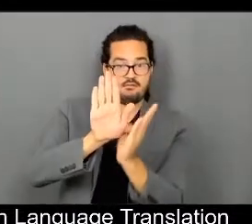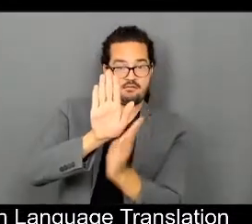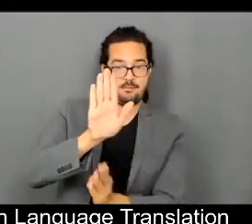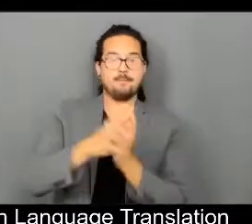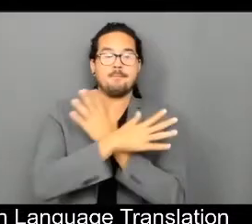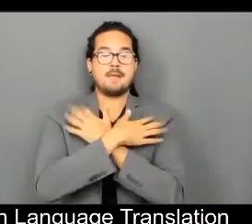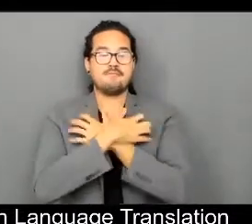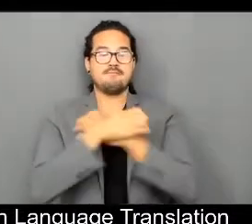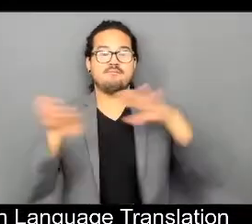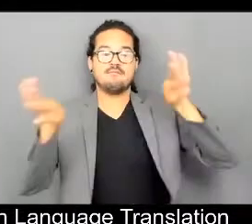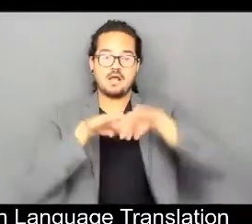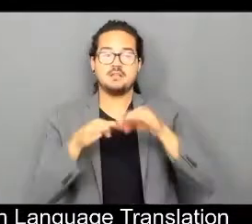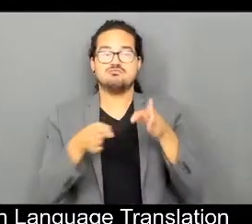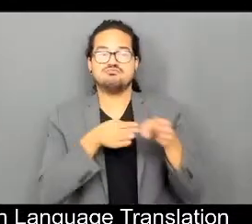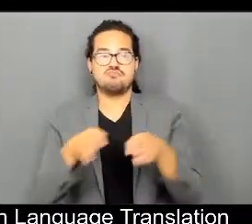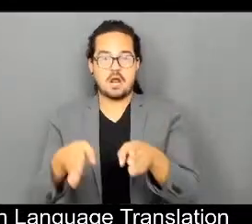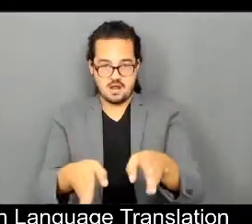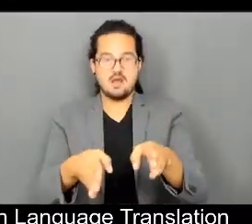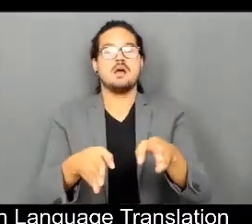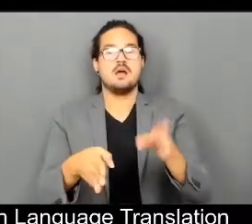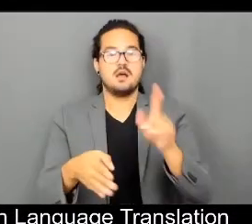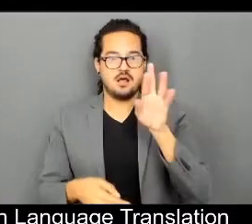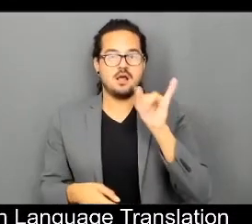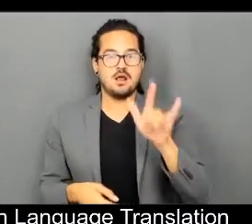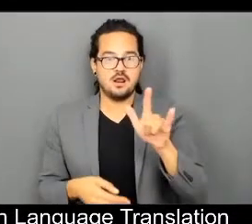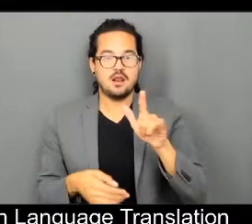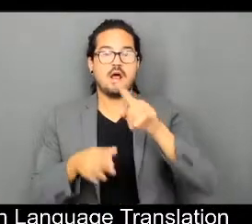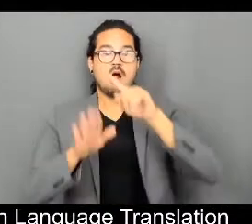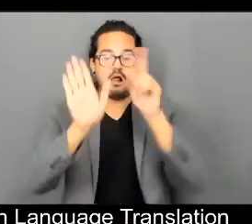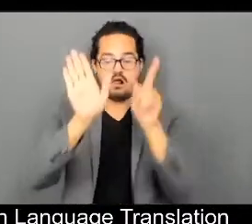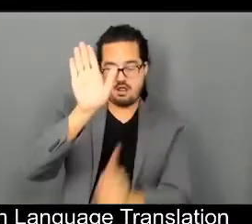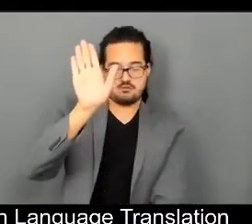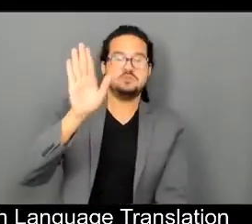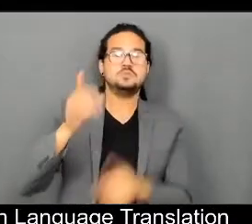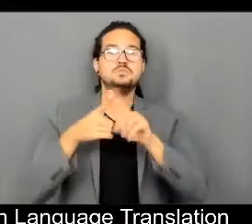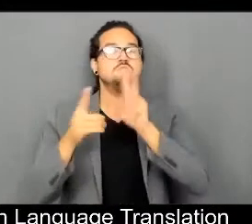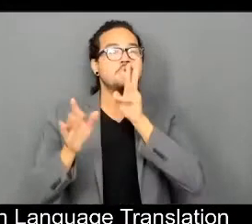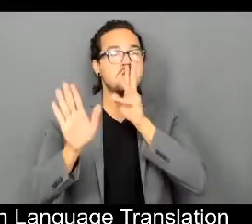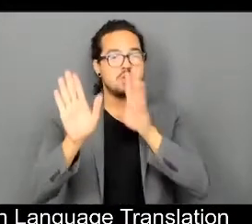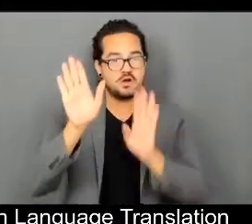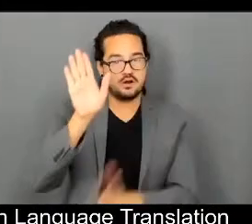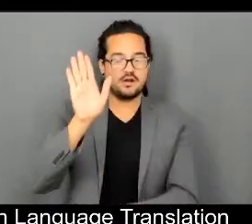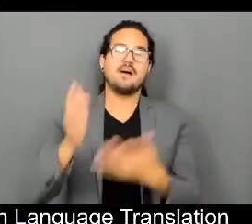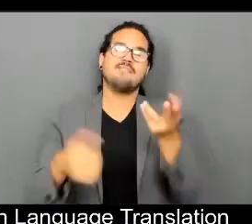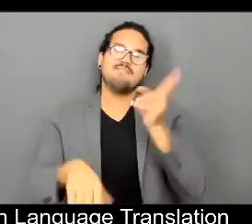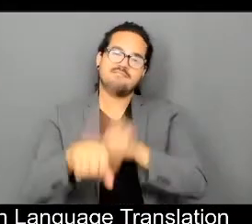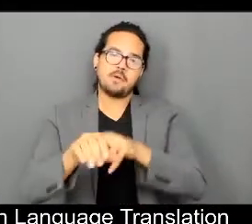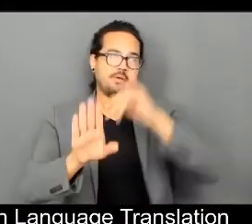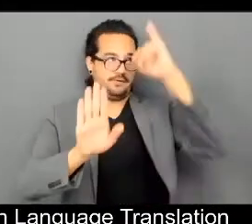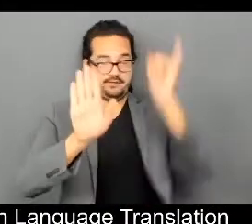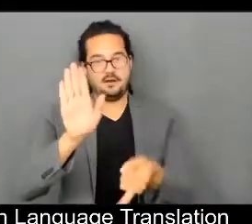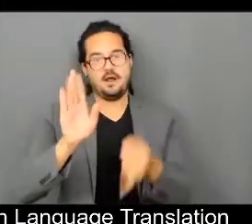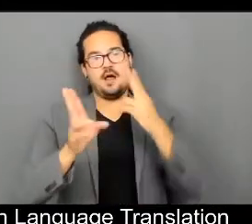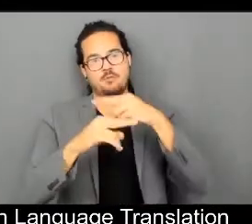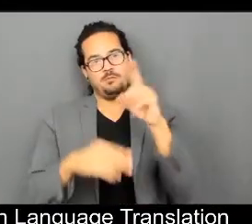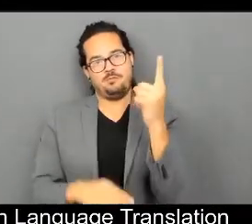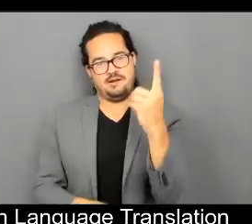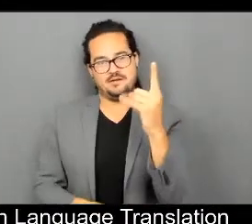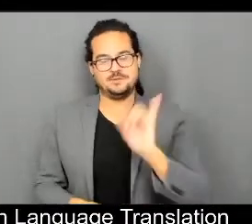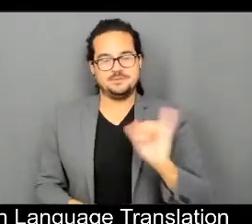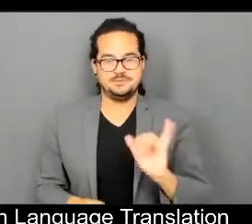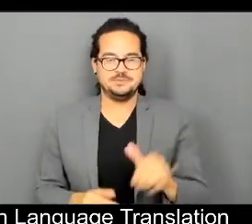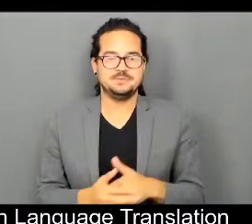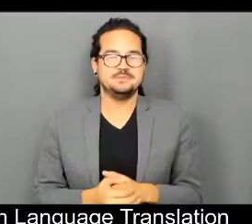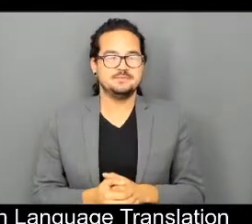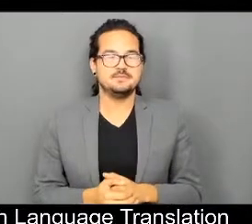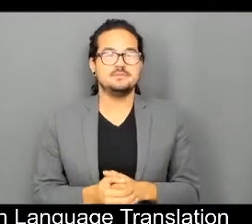all the way back down to the ocean. And of course, Highway 1. So as far as activity, what's planned,